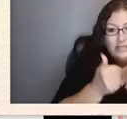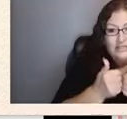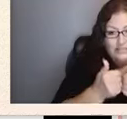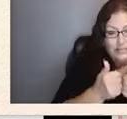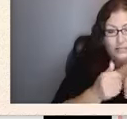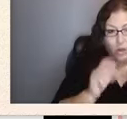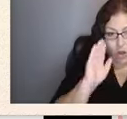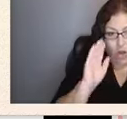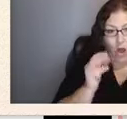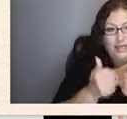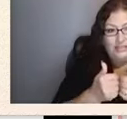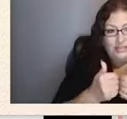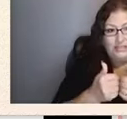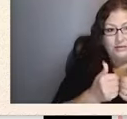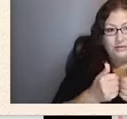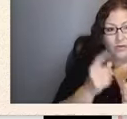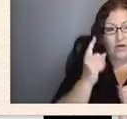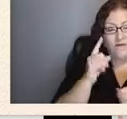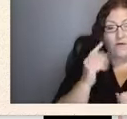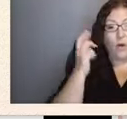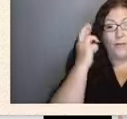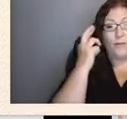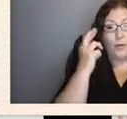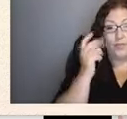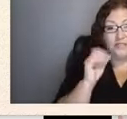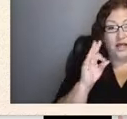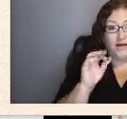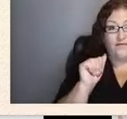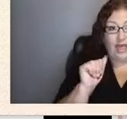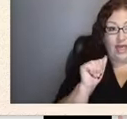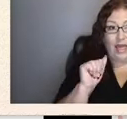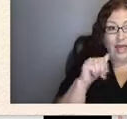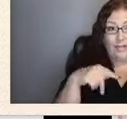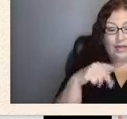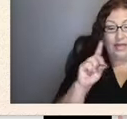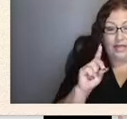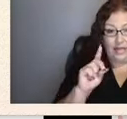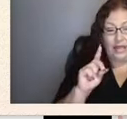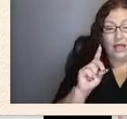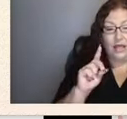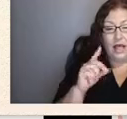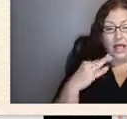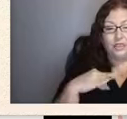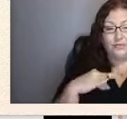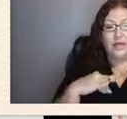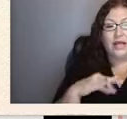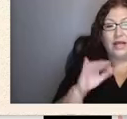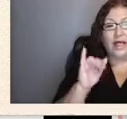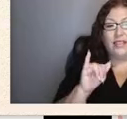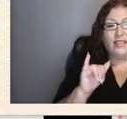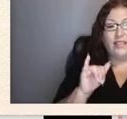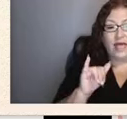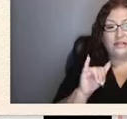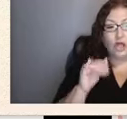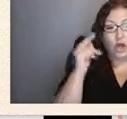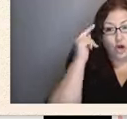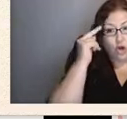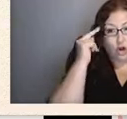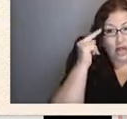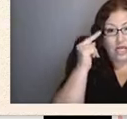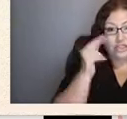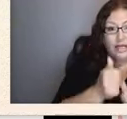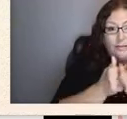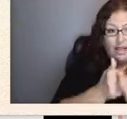Autism, for purposes of APD eligibility, is a pervasive neurologically based